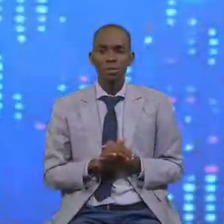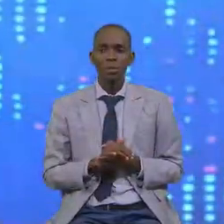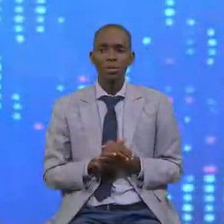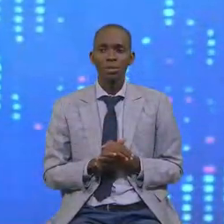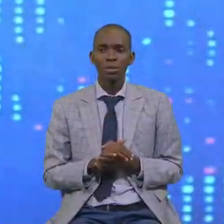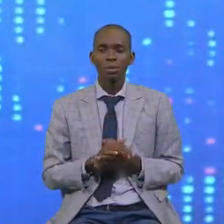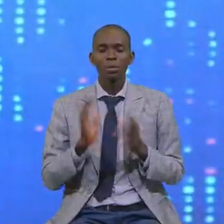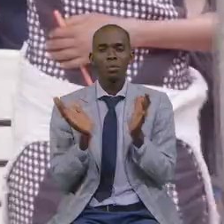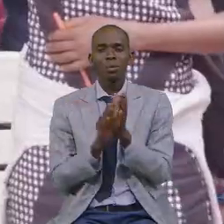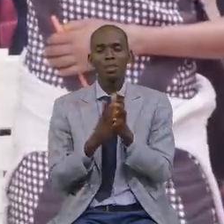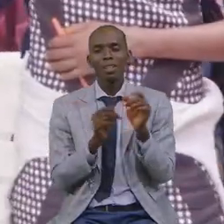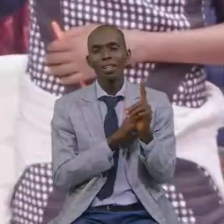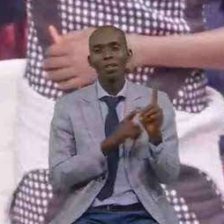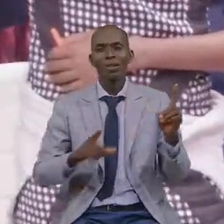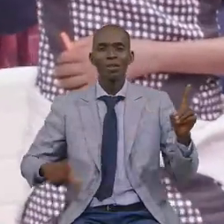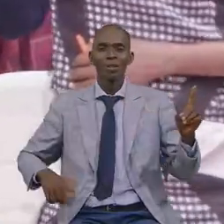Praise the Lord.